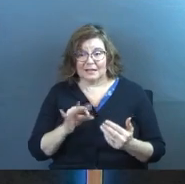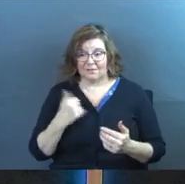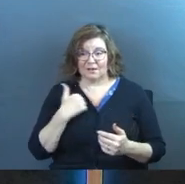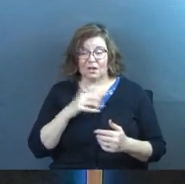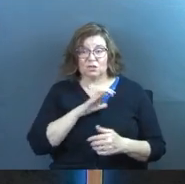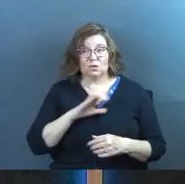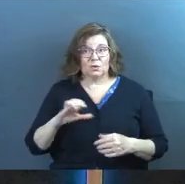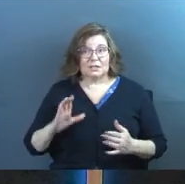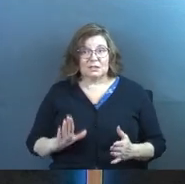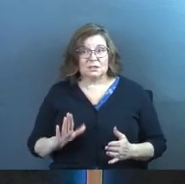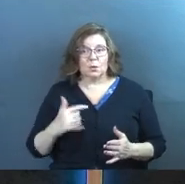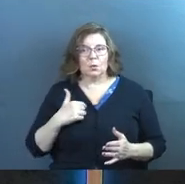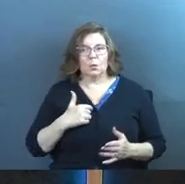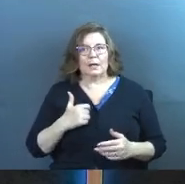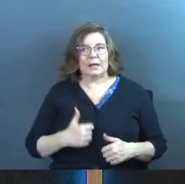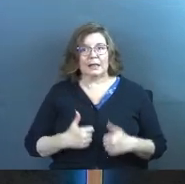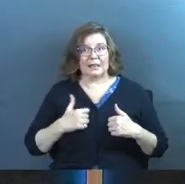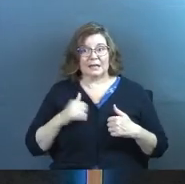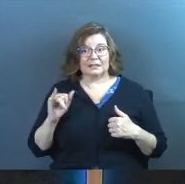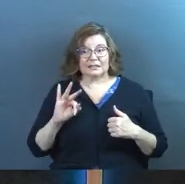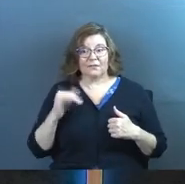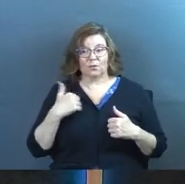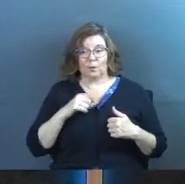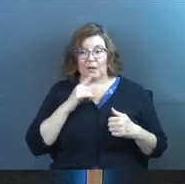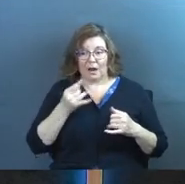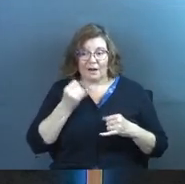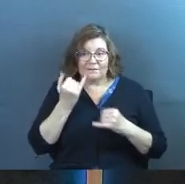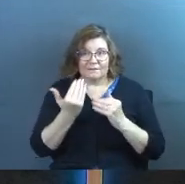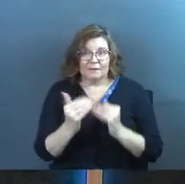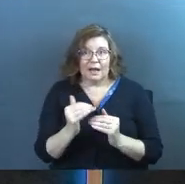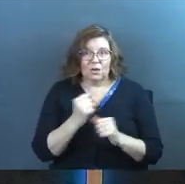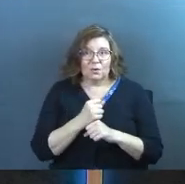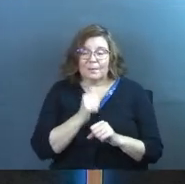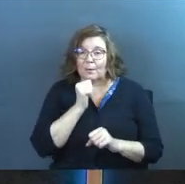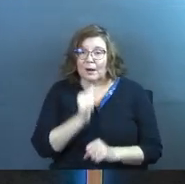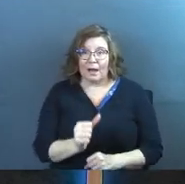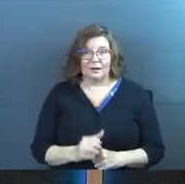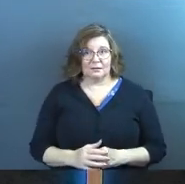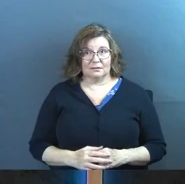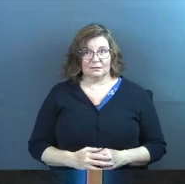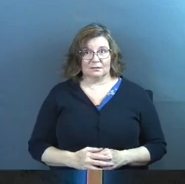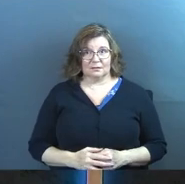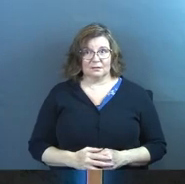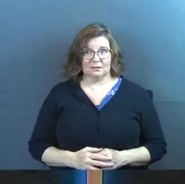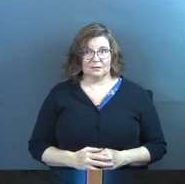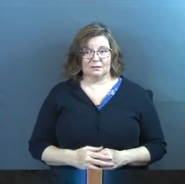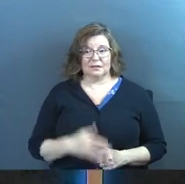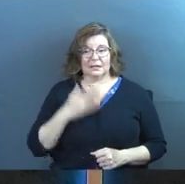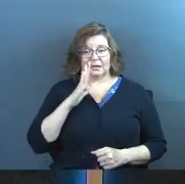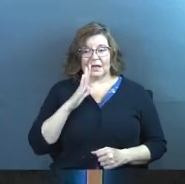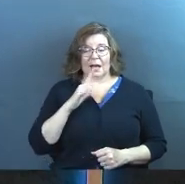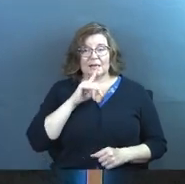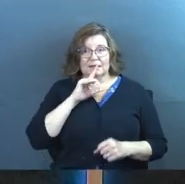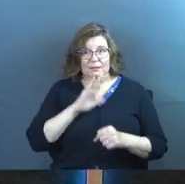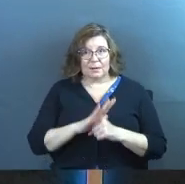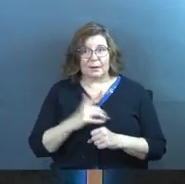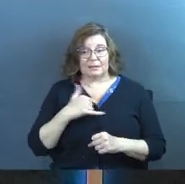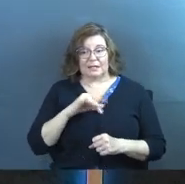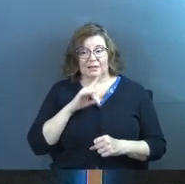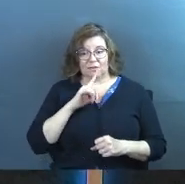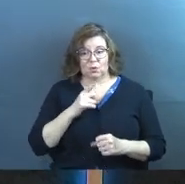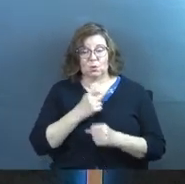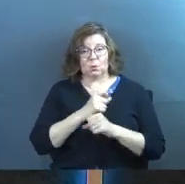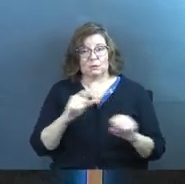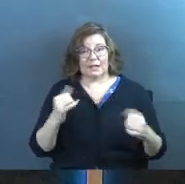Even us as Christians, we live as if we are finite creatures, and we are not. God has promised us that if you